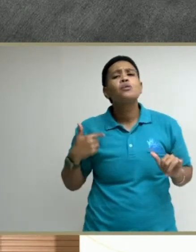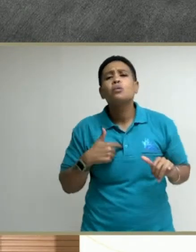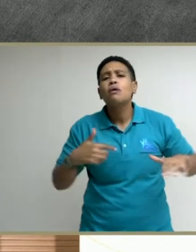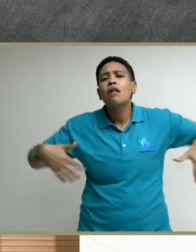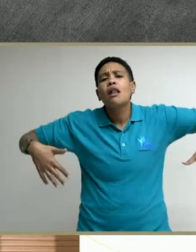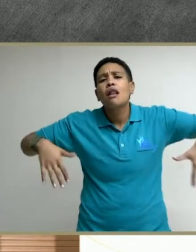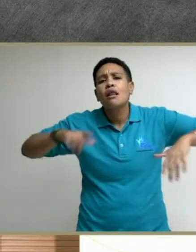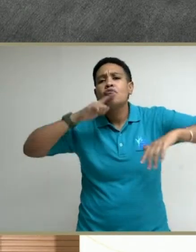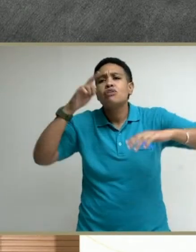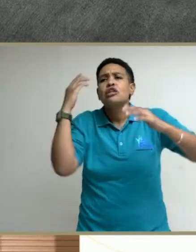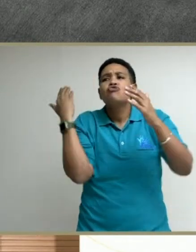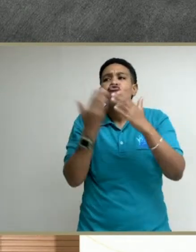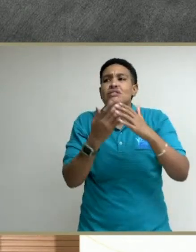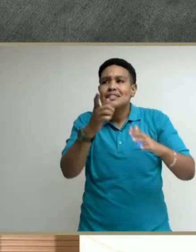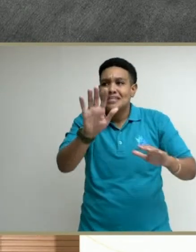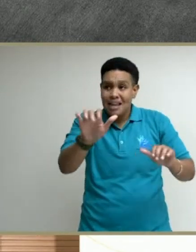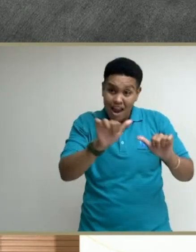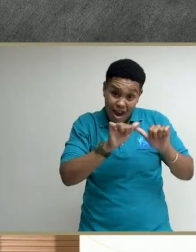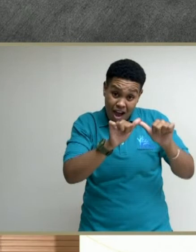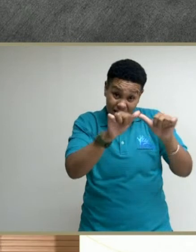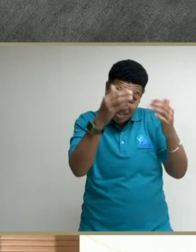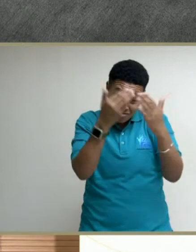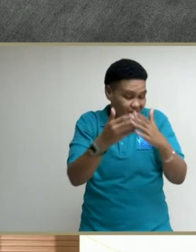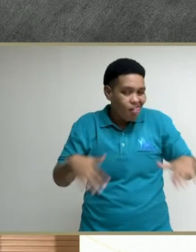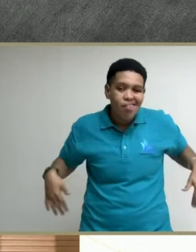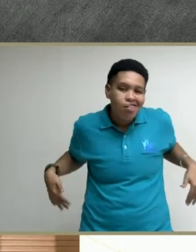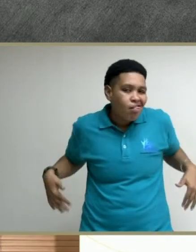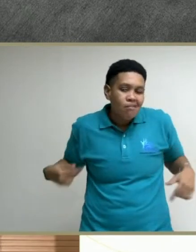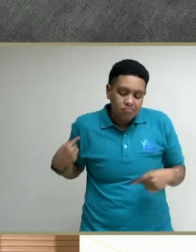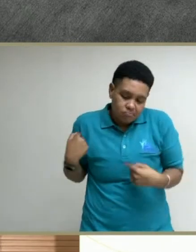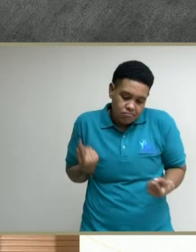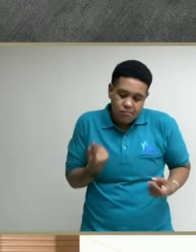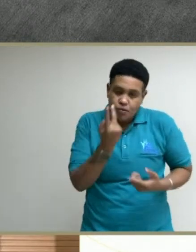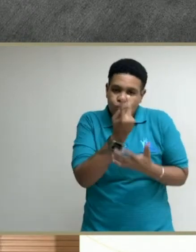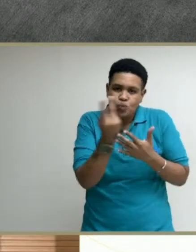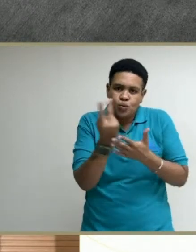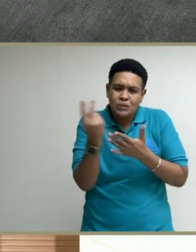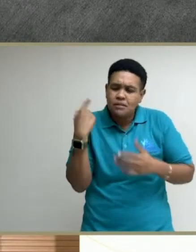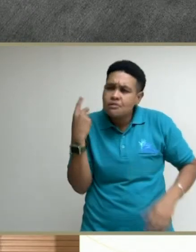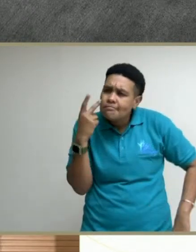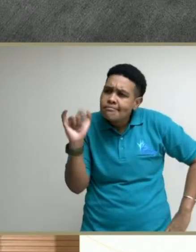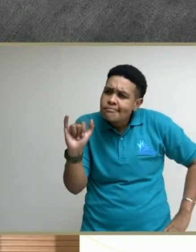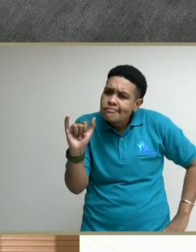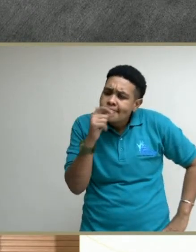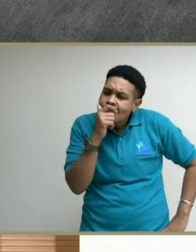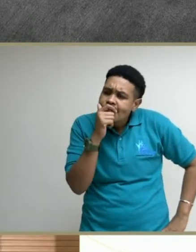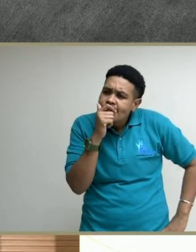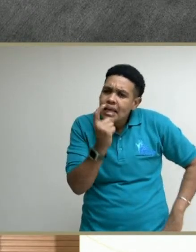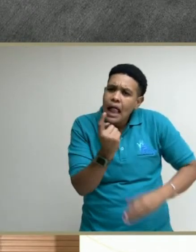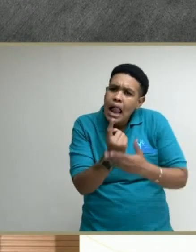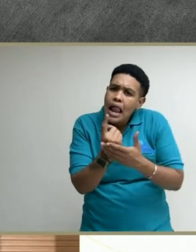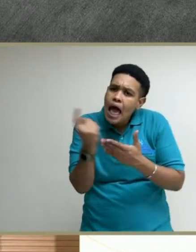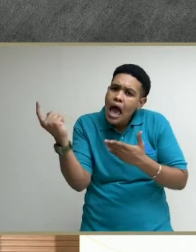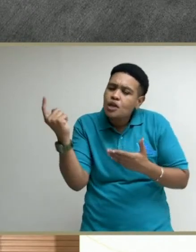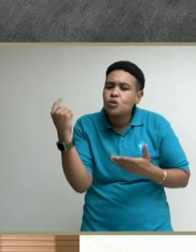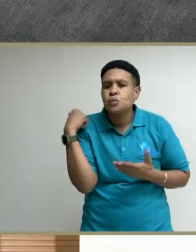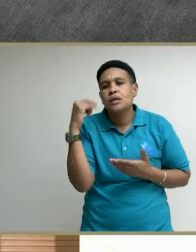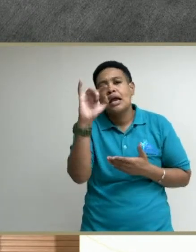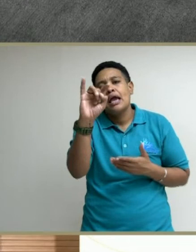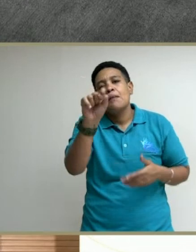not quite reached there consistently. Over the last 2 weeks, we would have seen that we ended last week with about